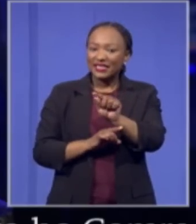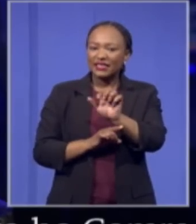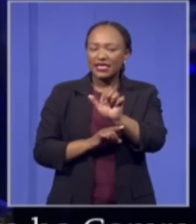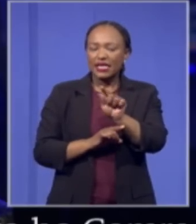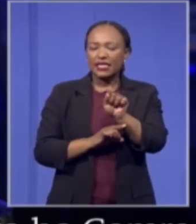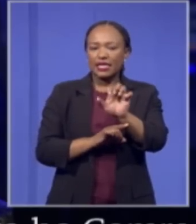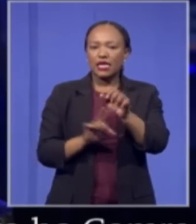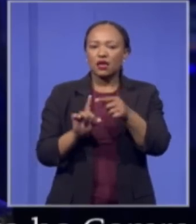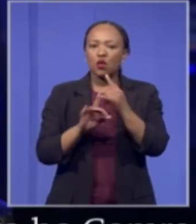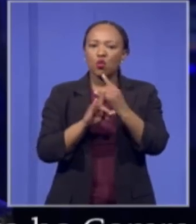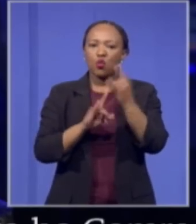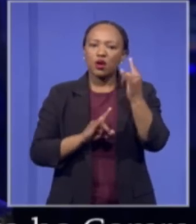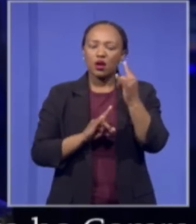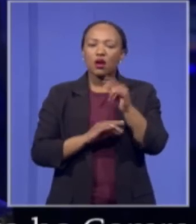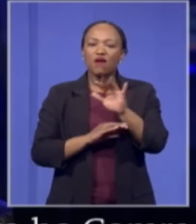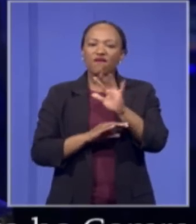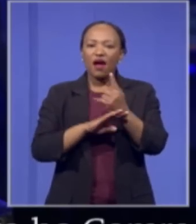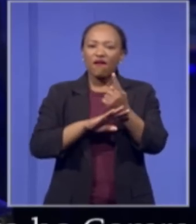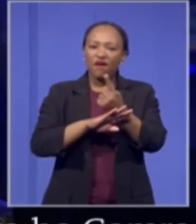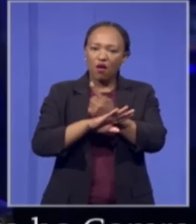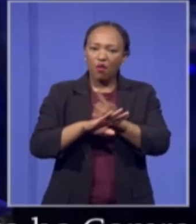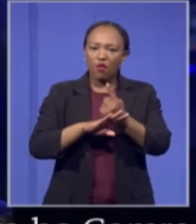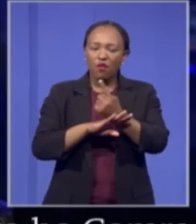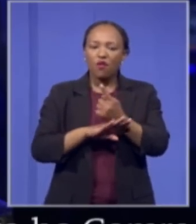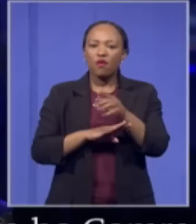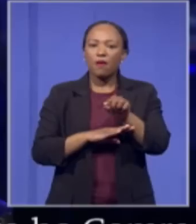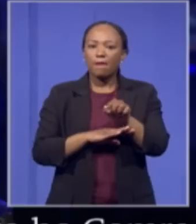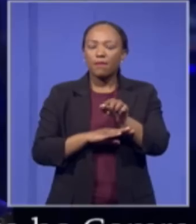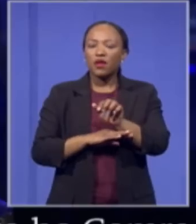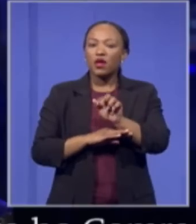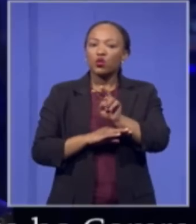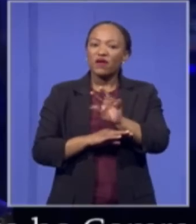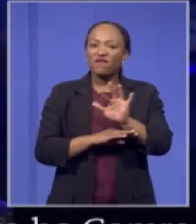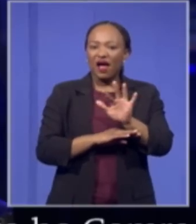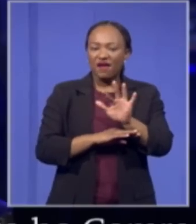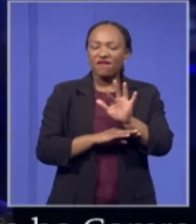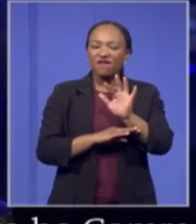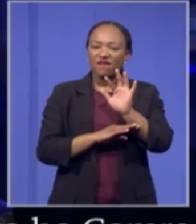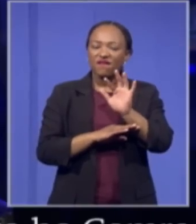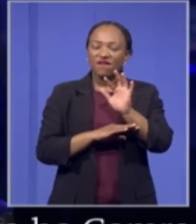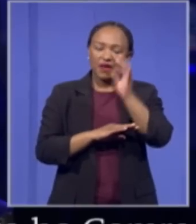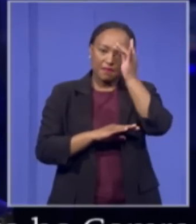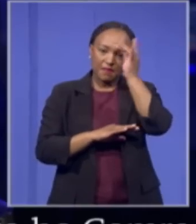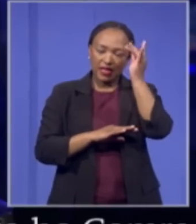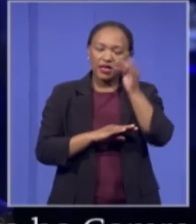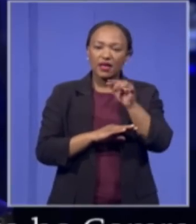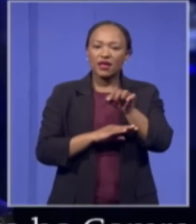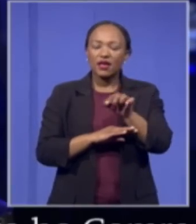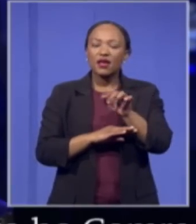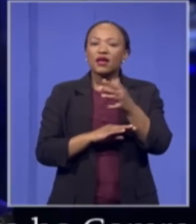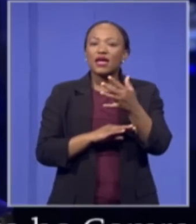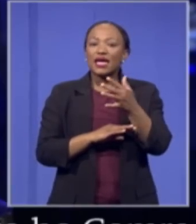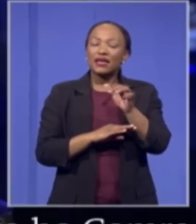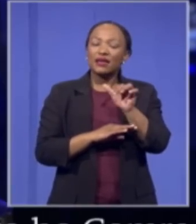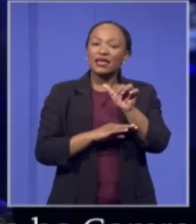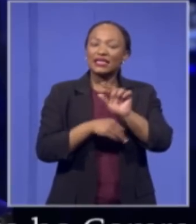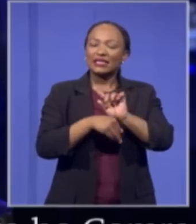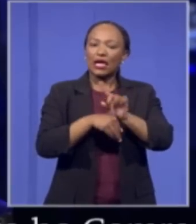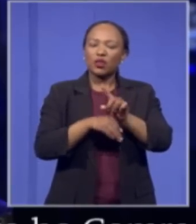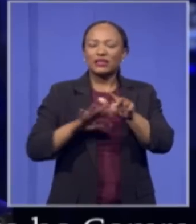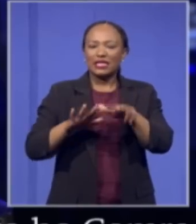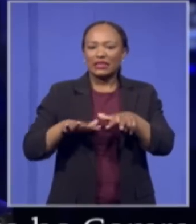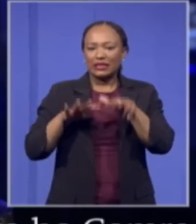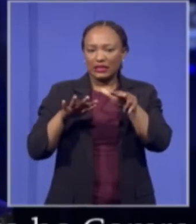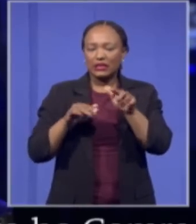ya boraro ka dihora tse 5 metsotso e 25 le metsotswana e 28. Lebelo lena le ne